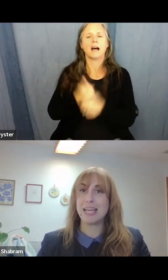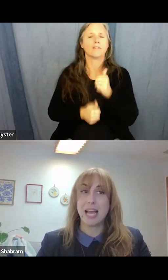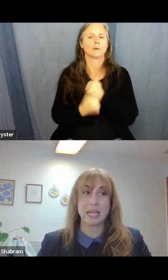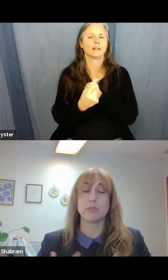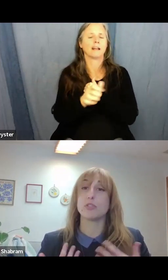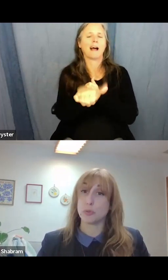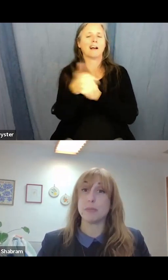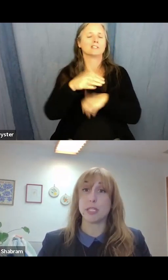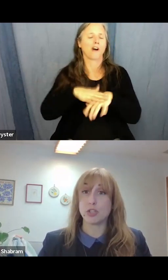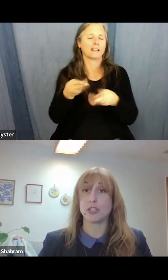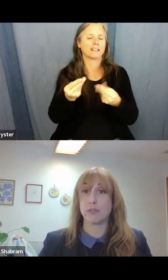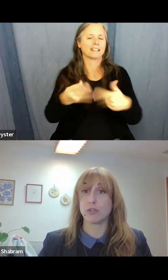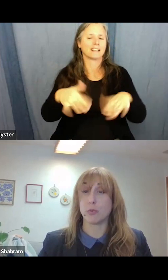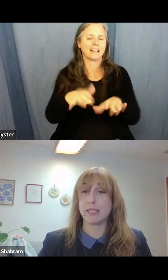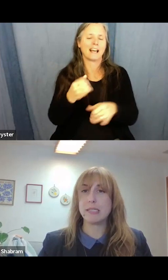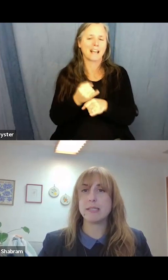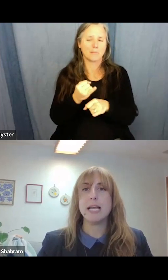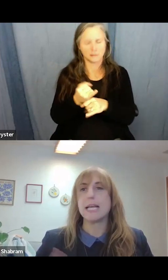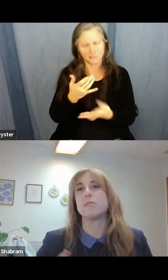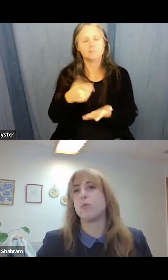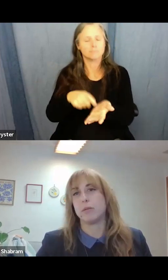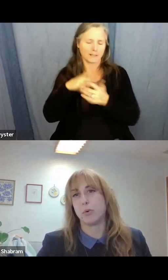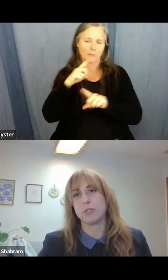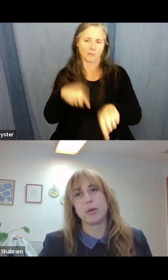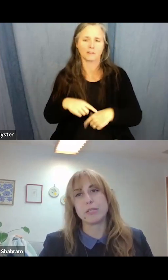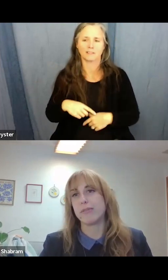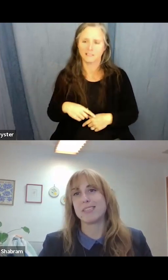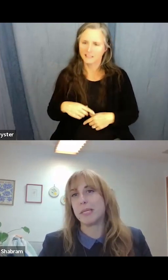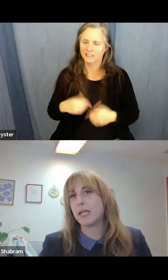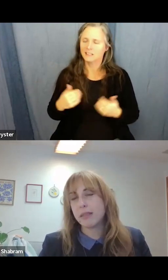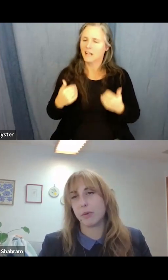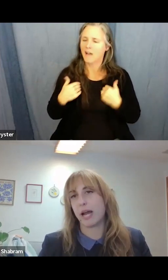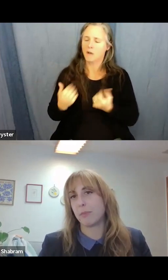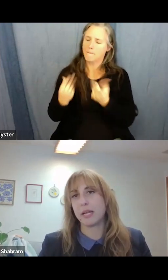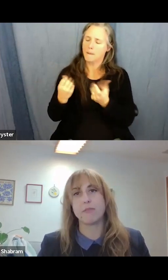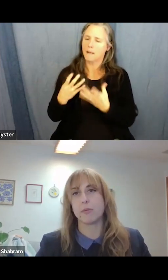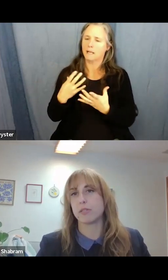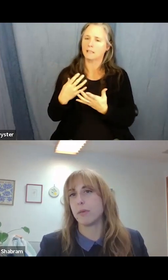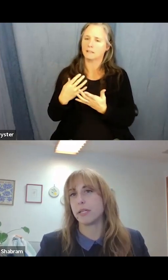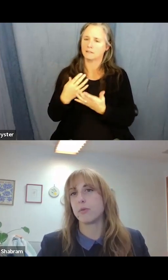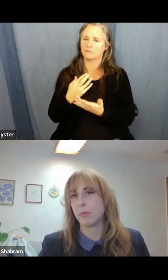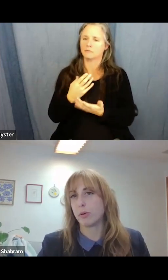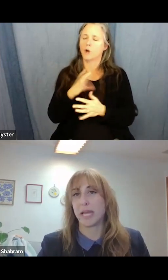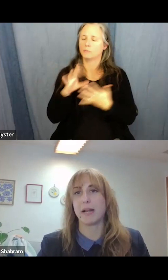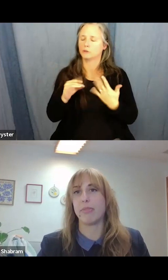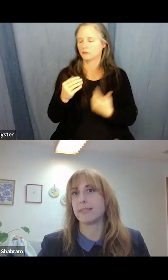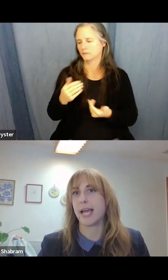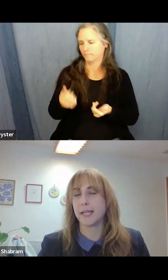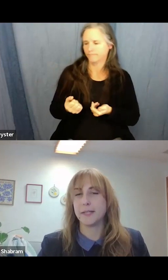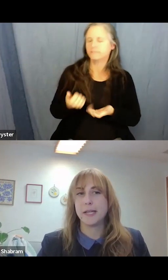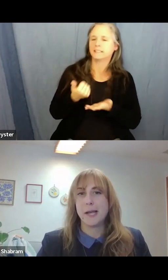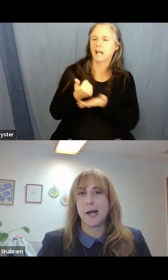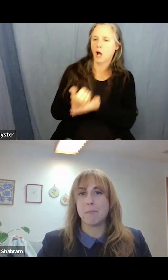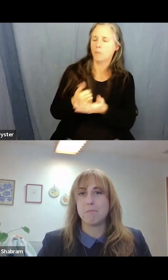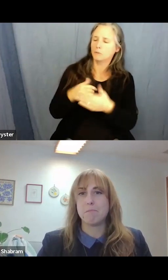consent and able to truly be in charge of their choices is more important to us than the speed that would happen if there was a mandated report made on that